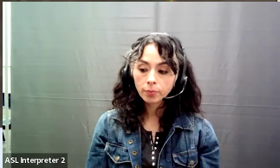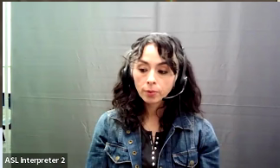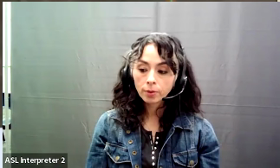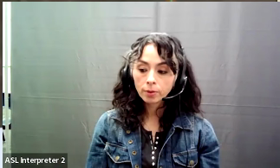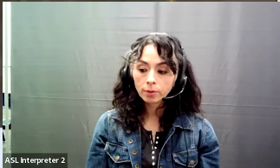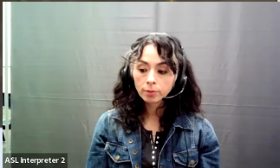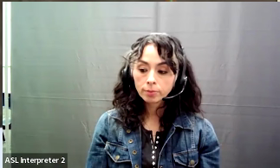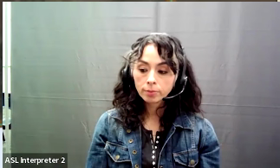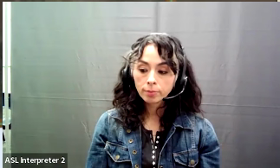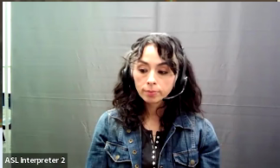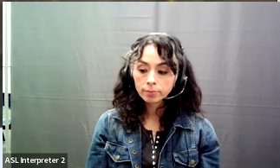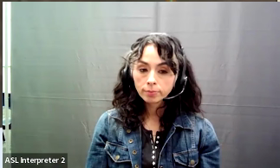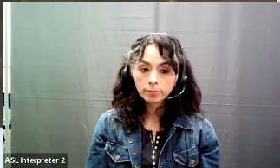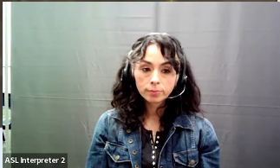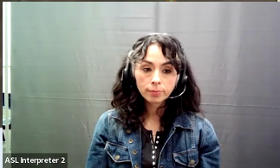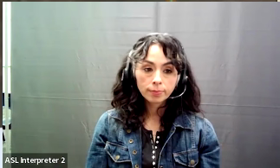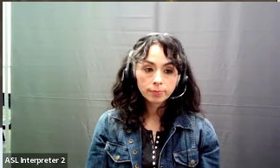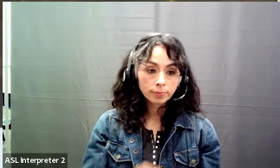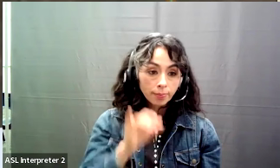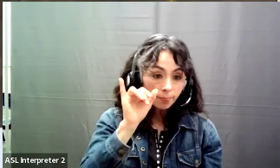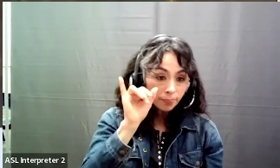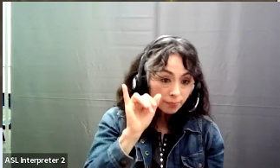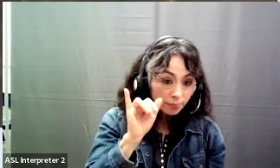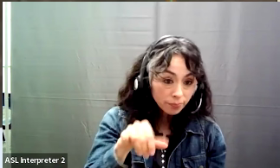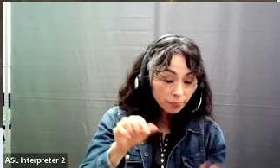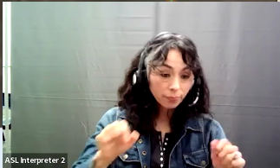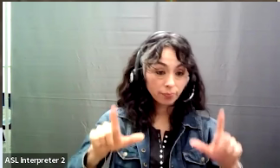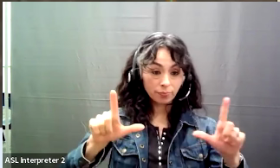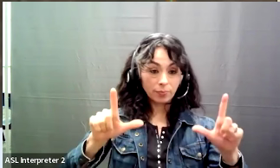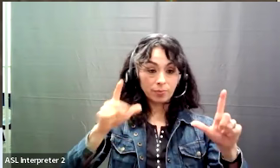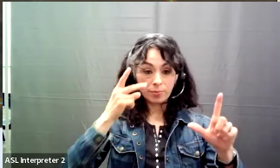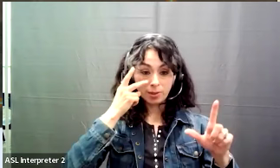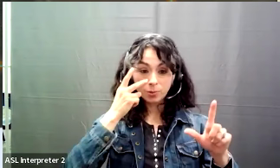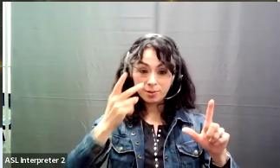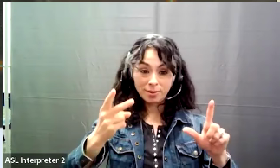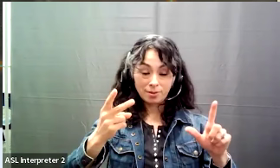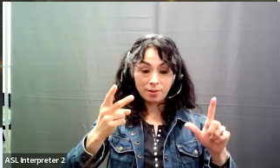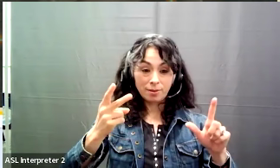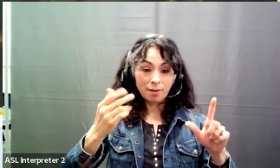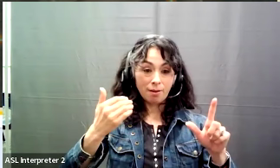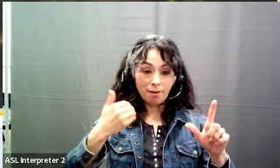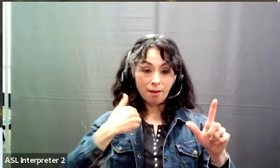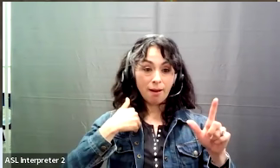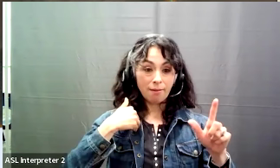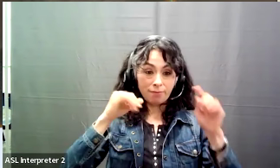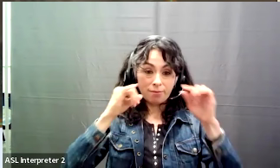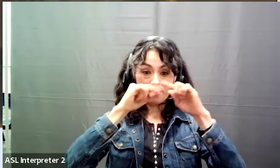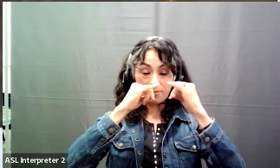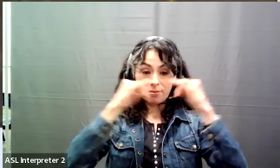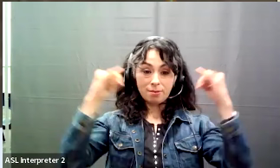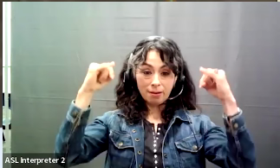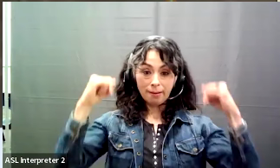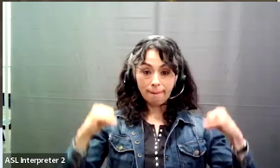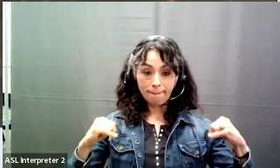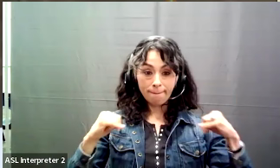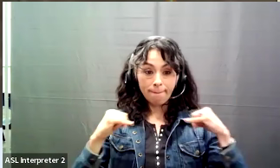And in this tab, we're going to observe that we have the rectangle where our